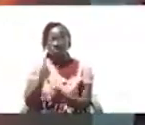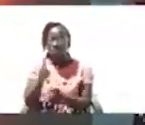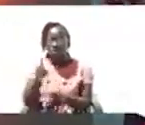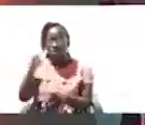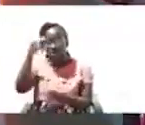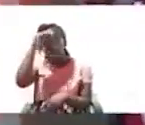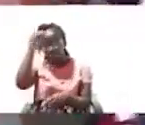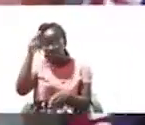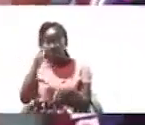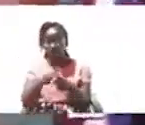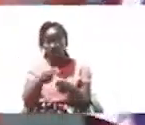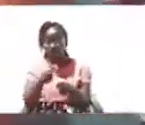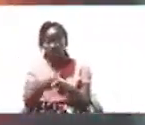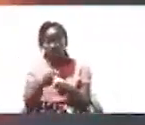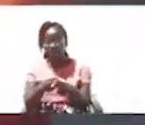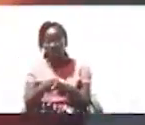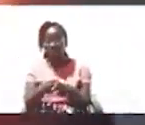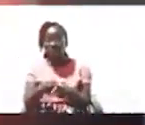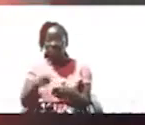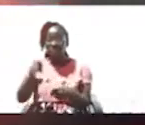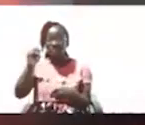man called the gentleman of name.